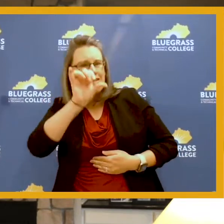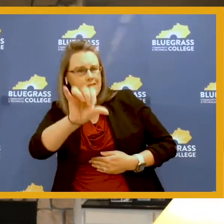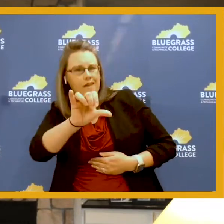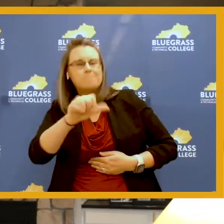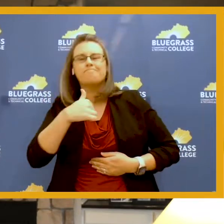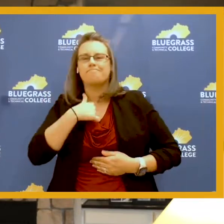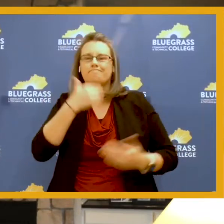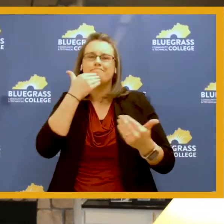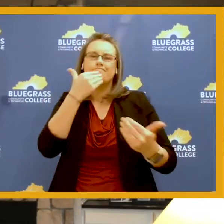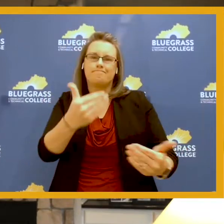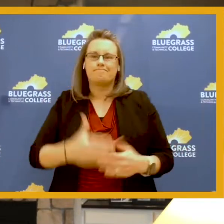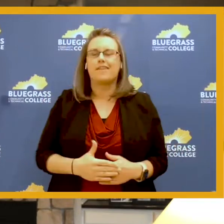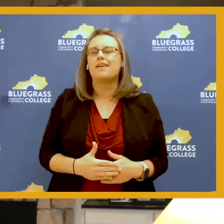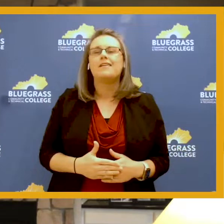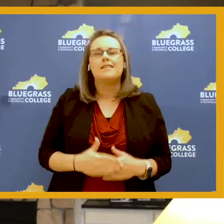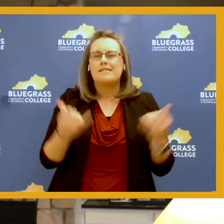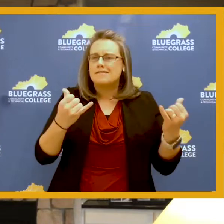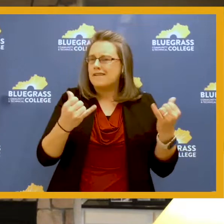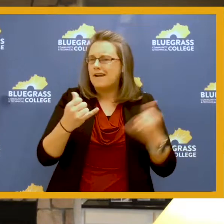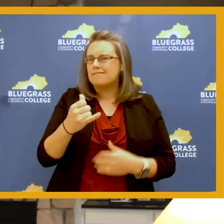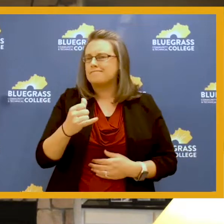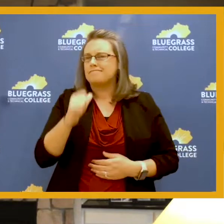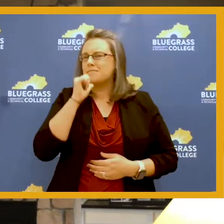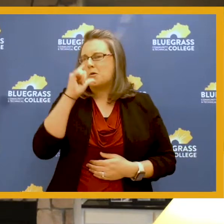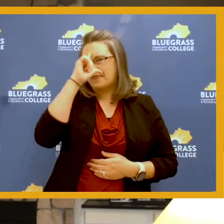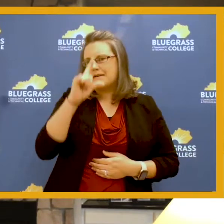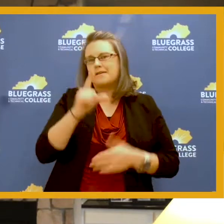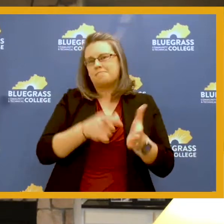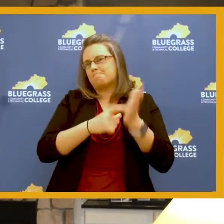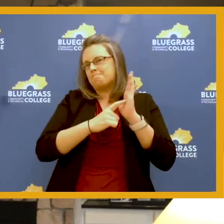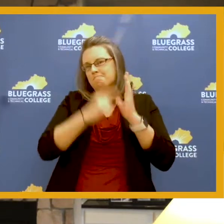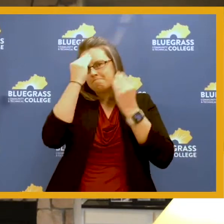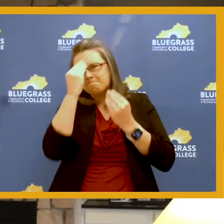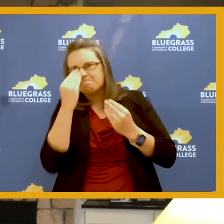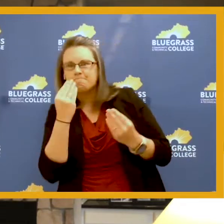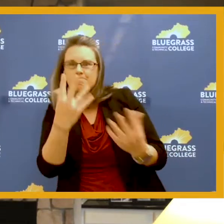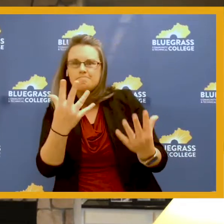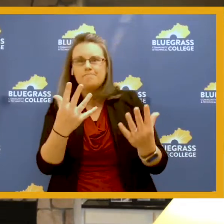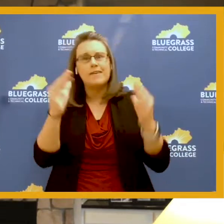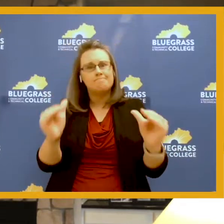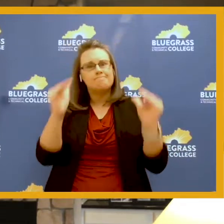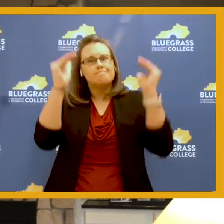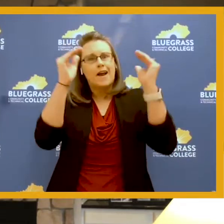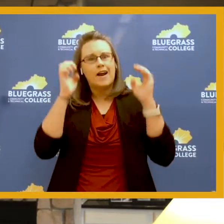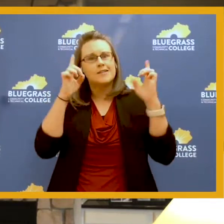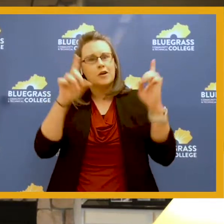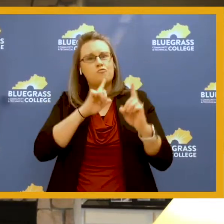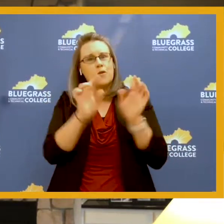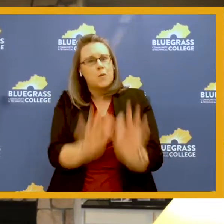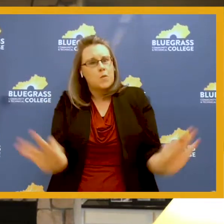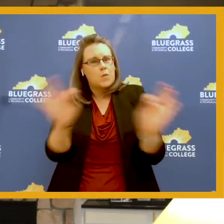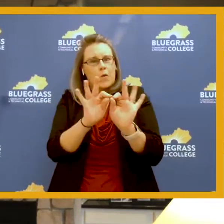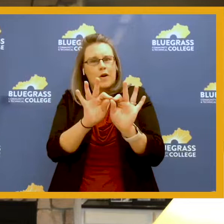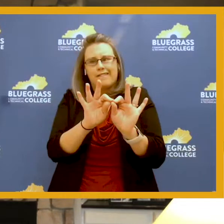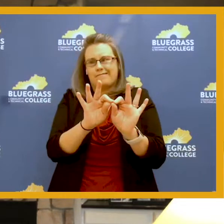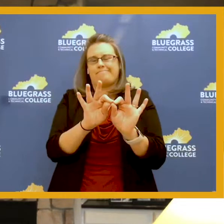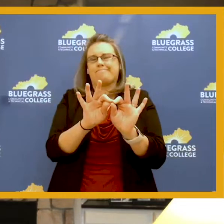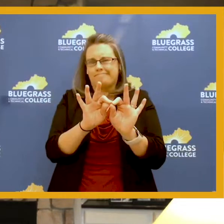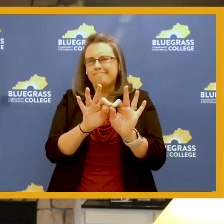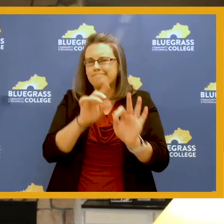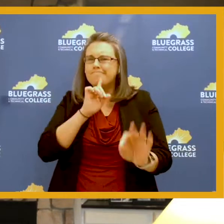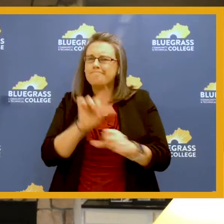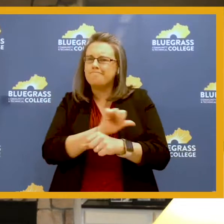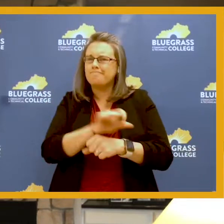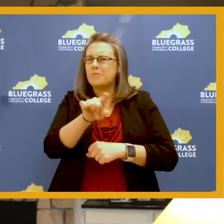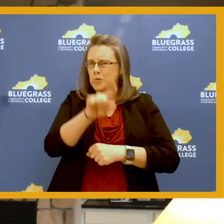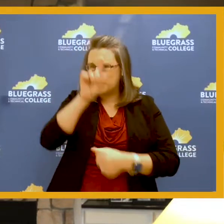that, I thank you. Now, I probably don't need to tell you that higher education matters. If you don't believe that,